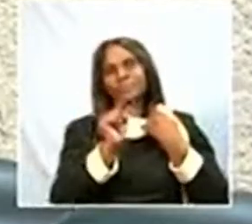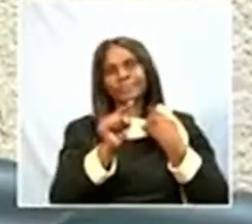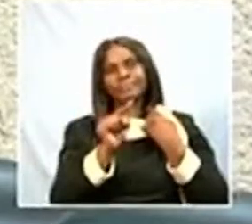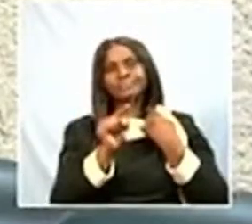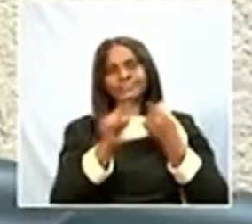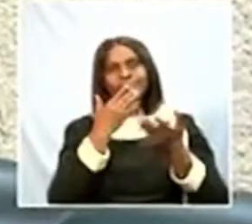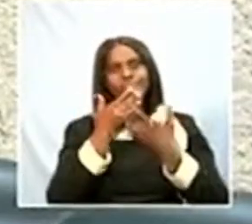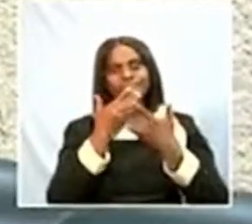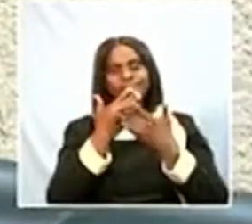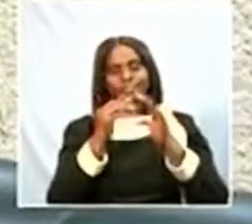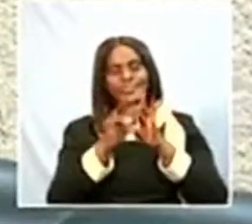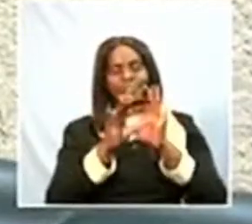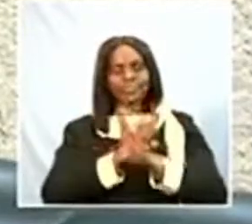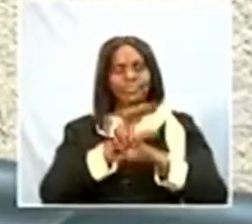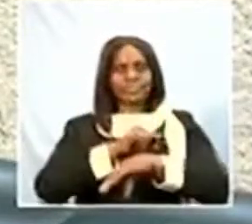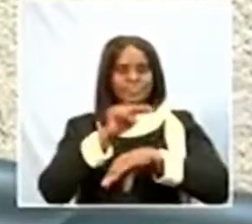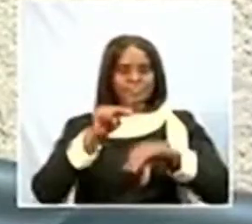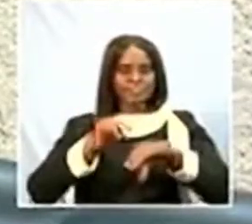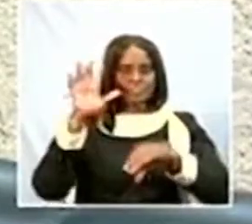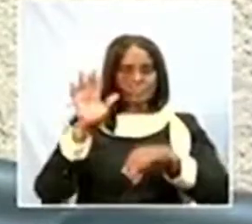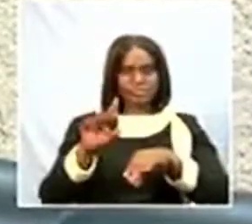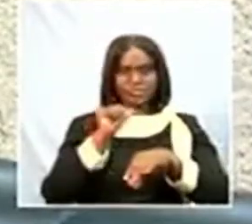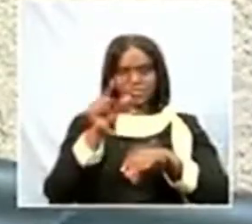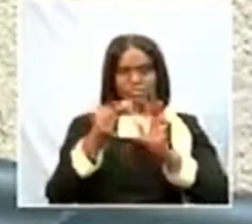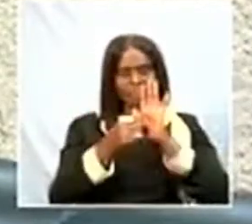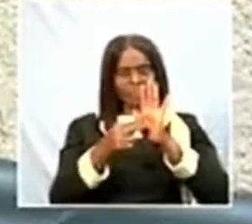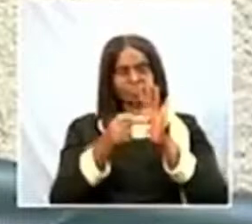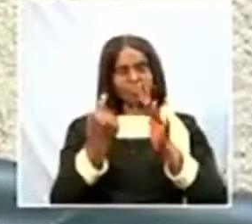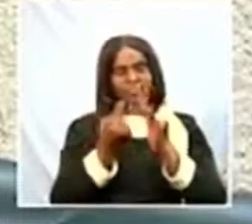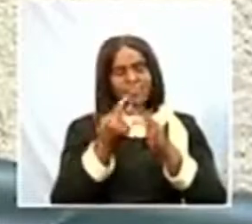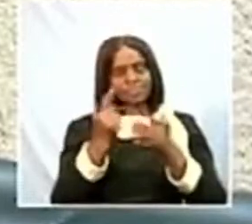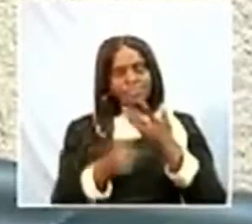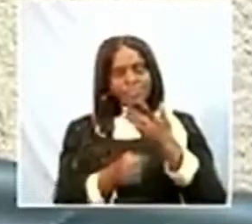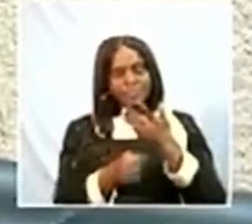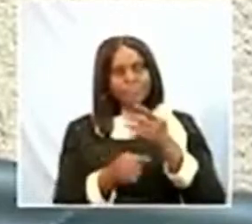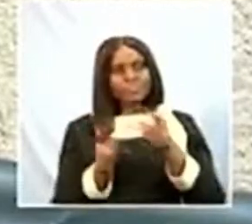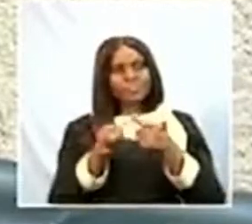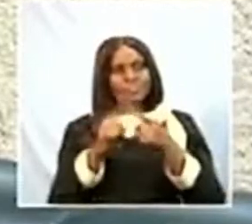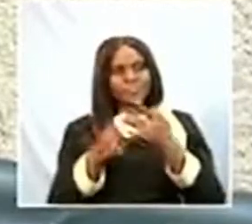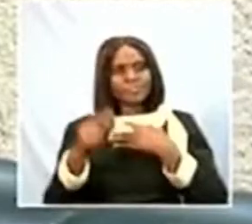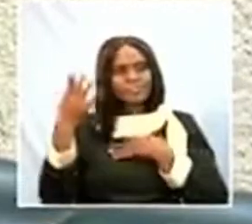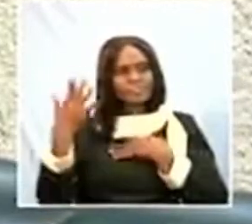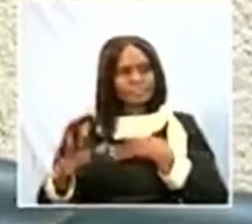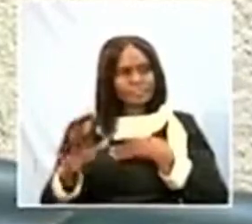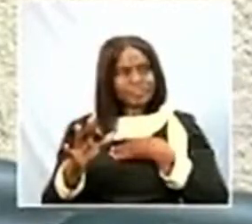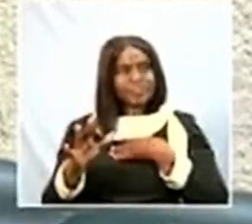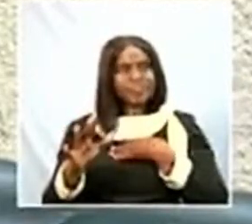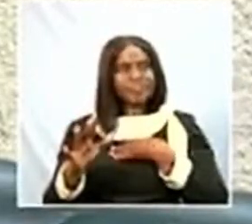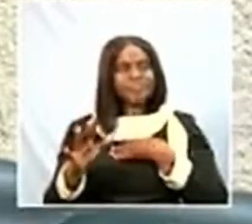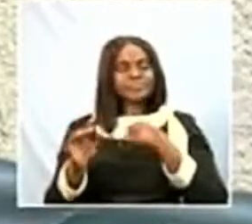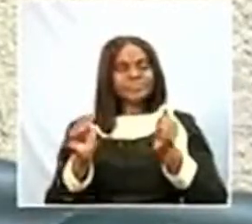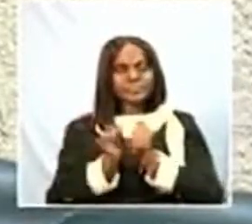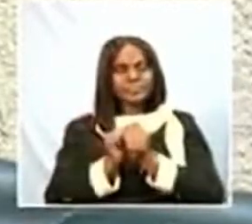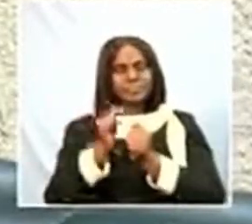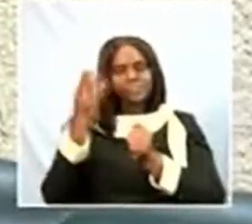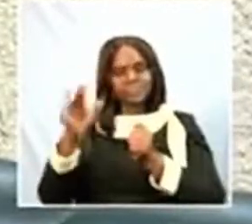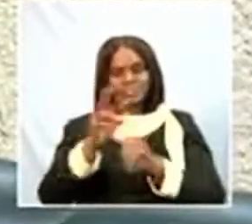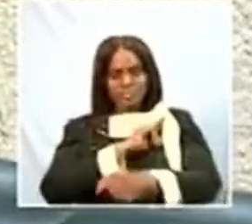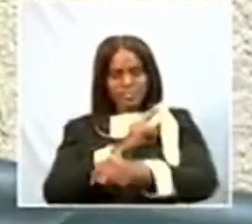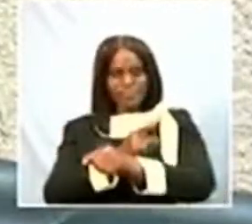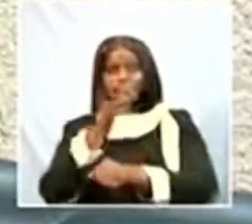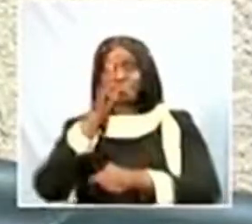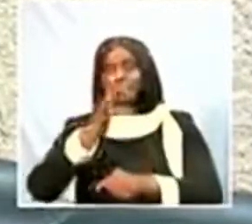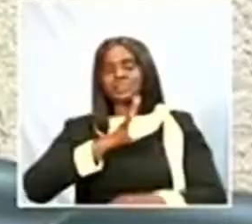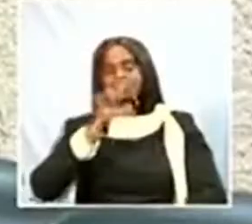green in our Zambian national flag does not only symbolize the fertility of the land, the natural vegetation, and natural resources. Madam